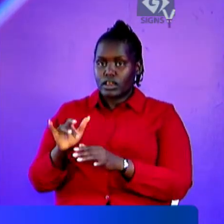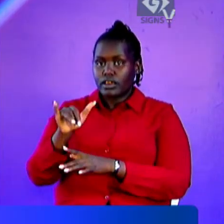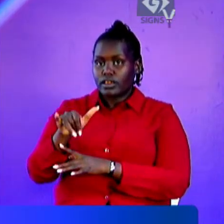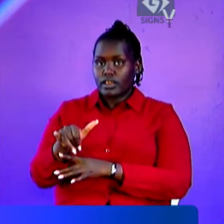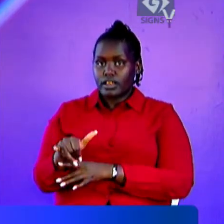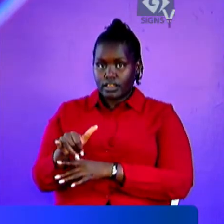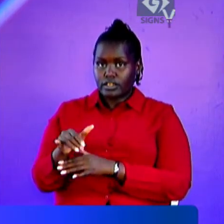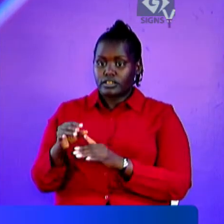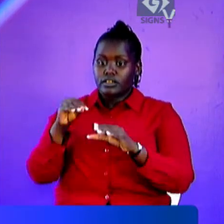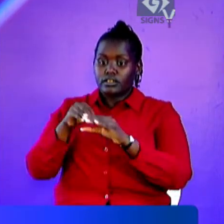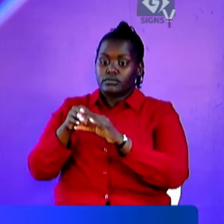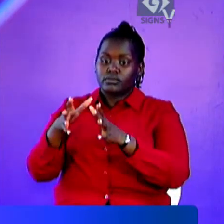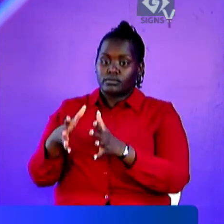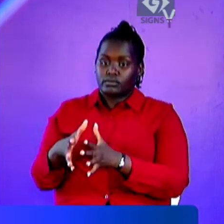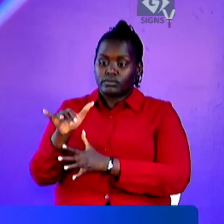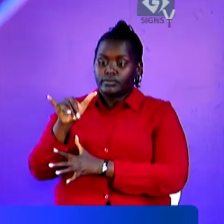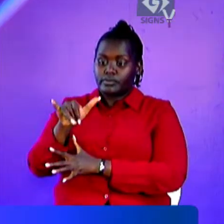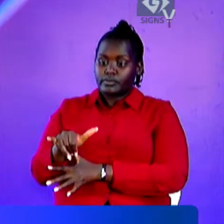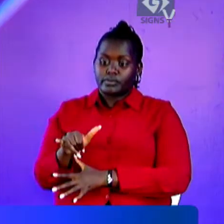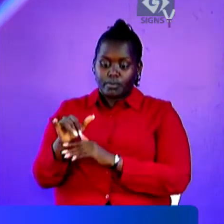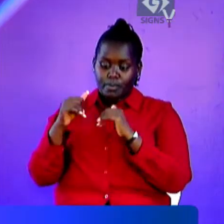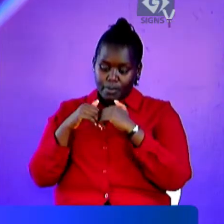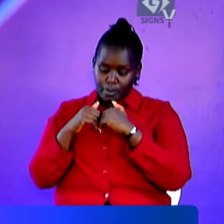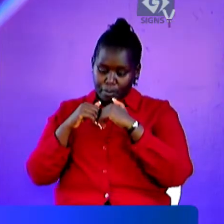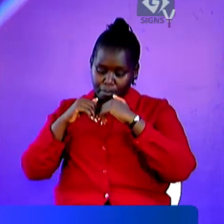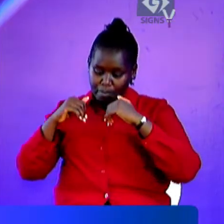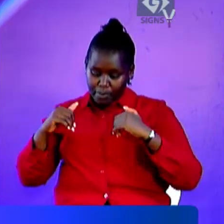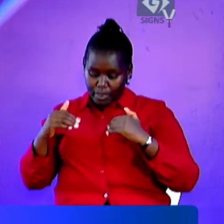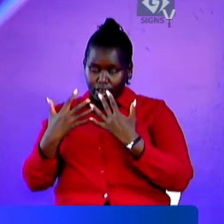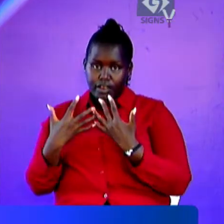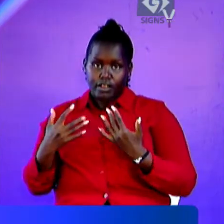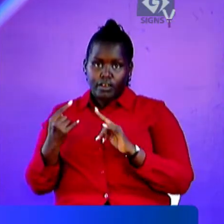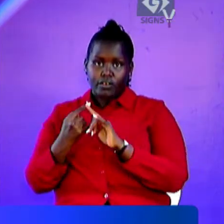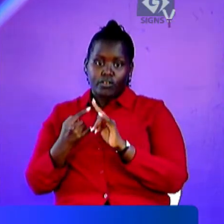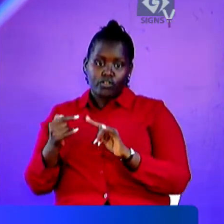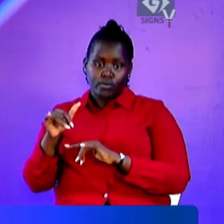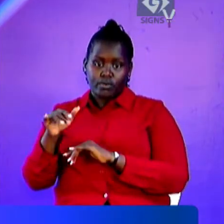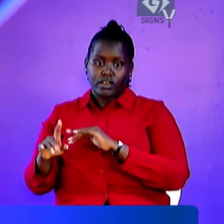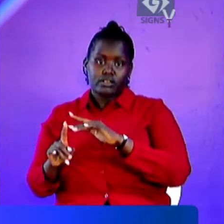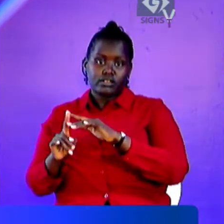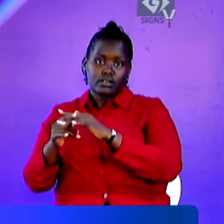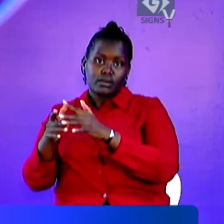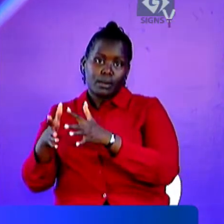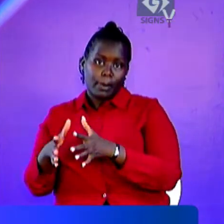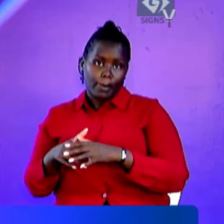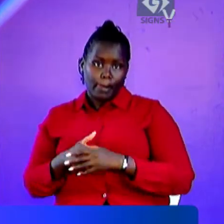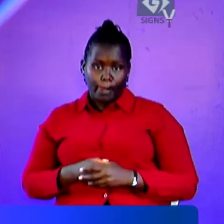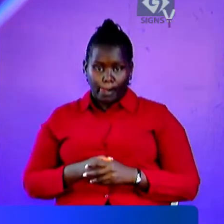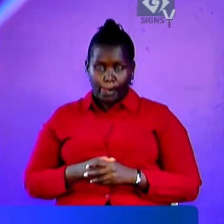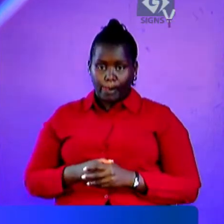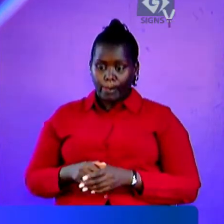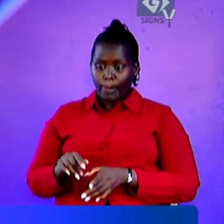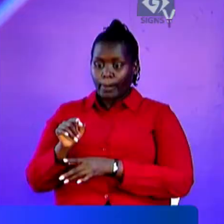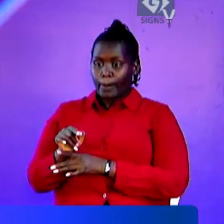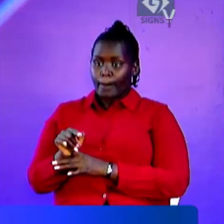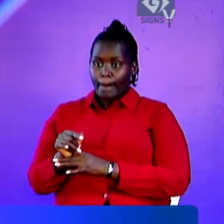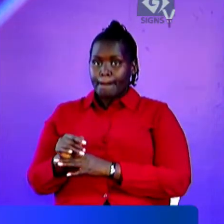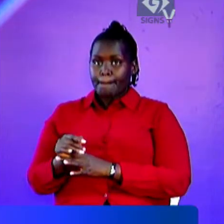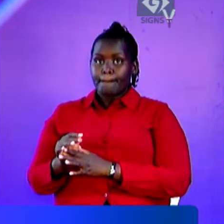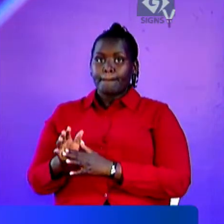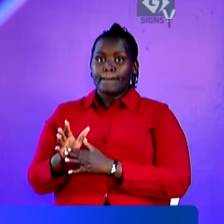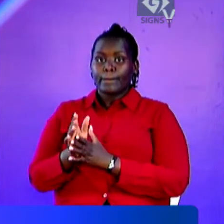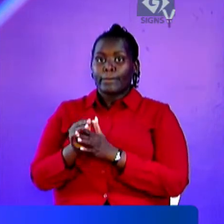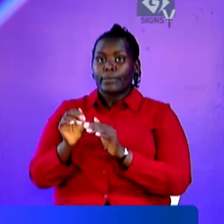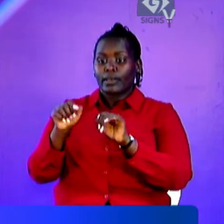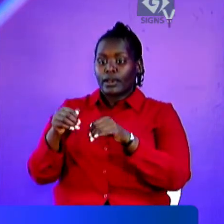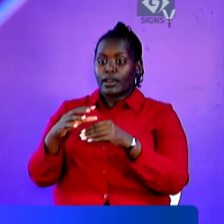collective investment scheme remains a separate entity from the founder. Okay? And these collective investment schemes can actually